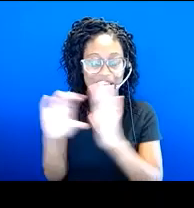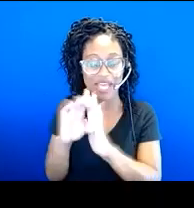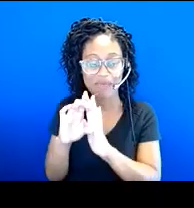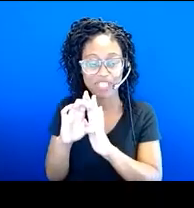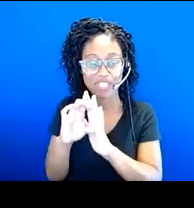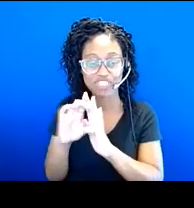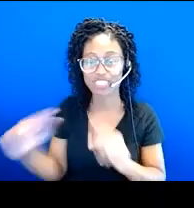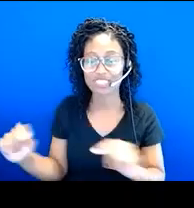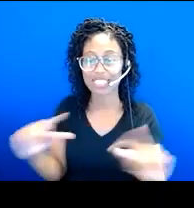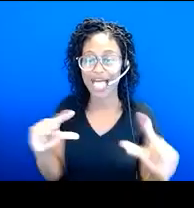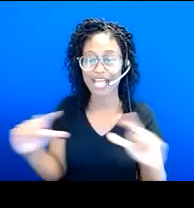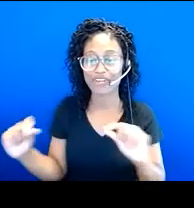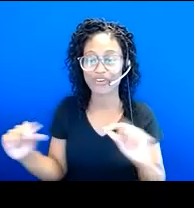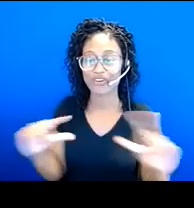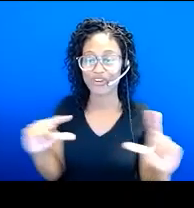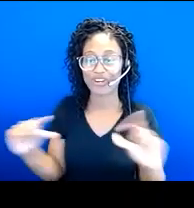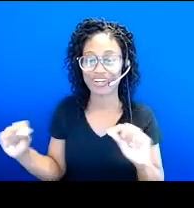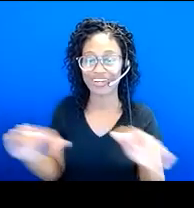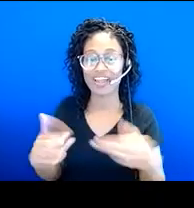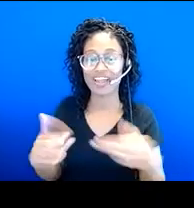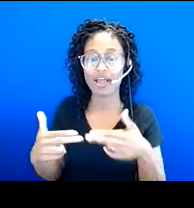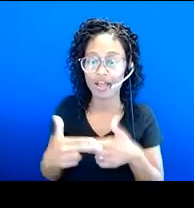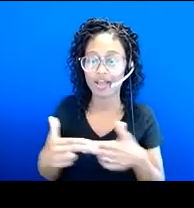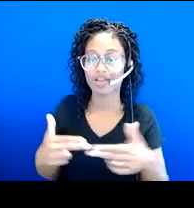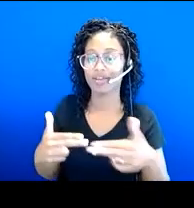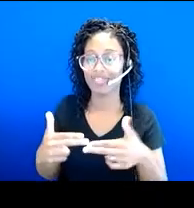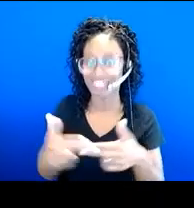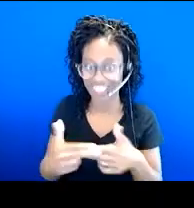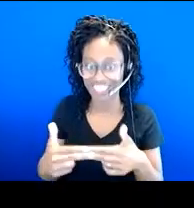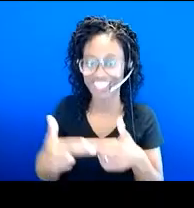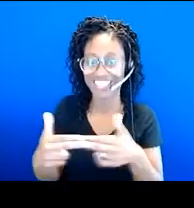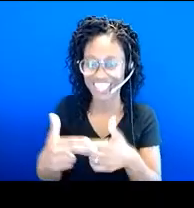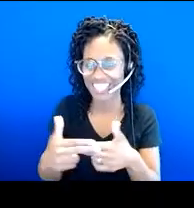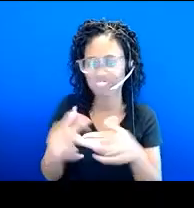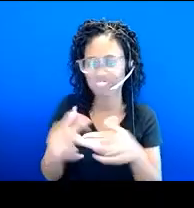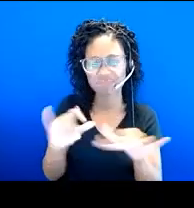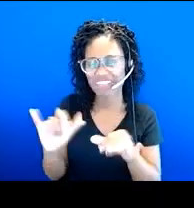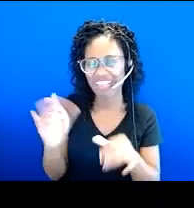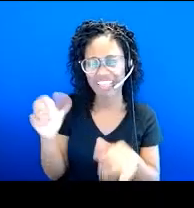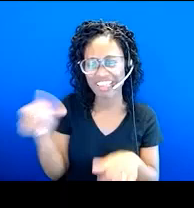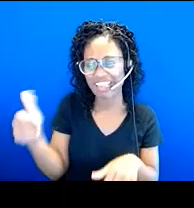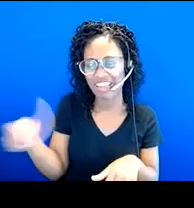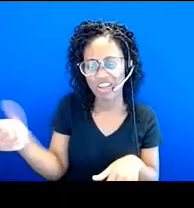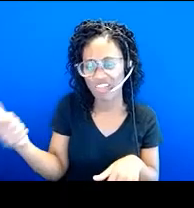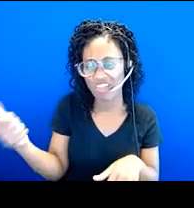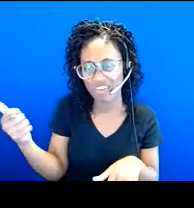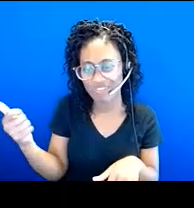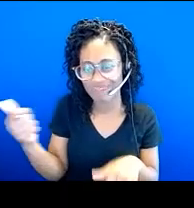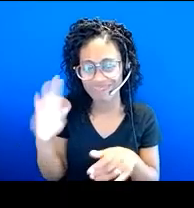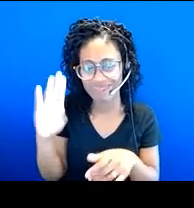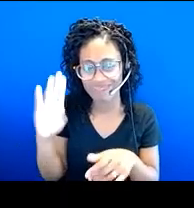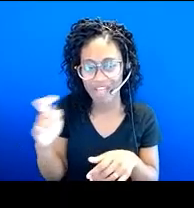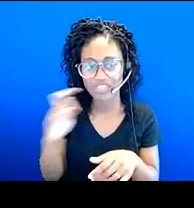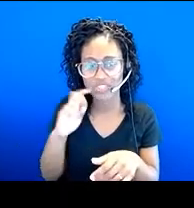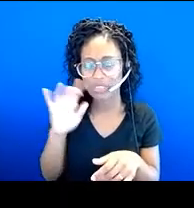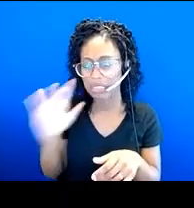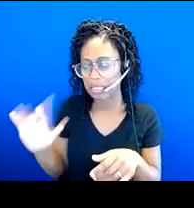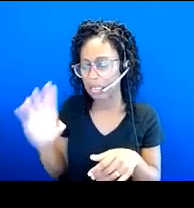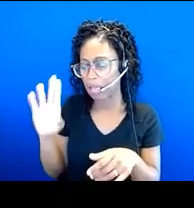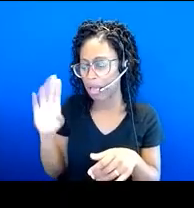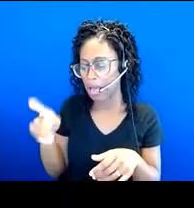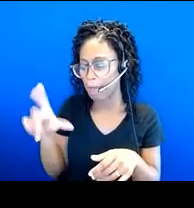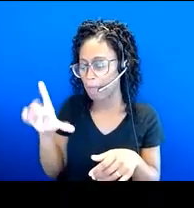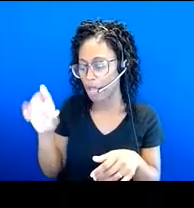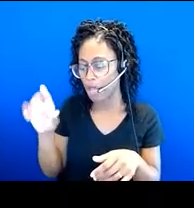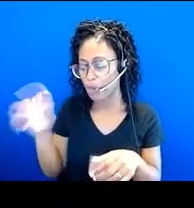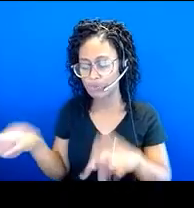slideshow. And that works just like any other content box. You click on the upload image button here,